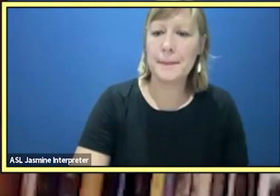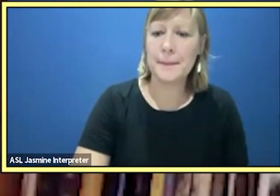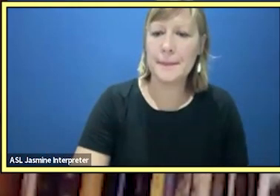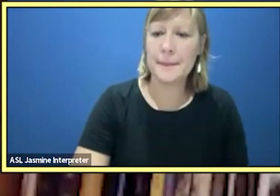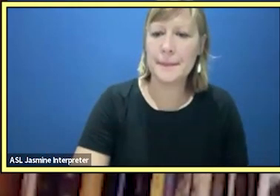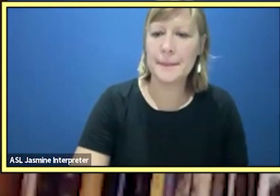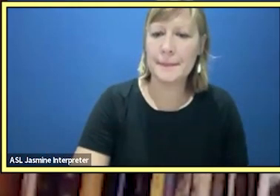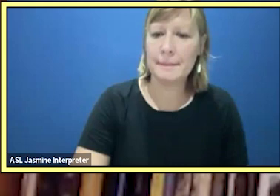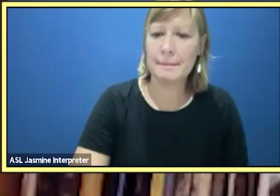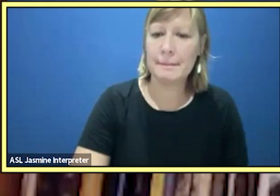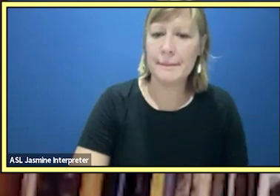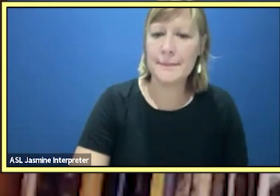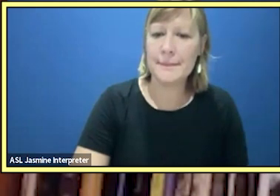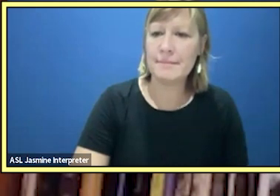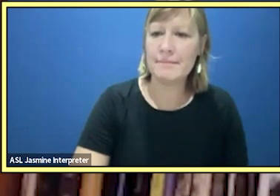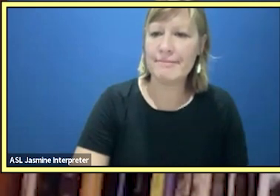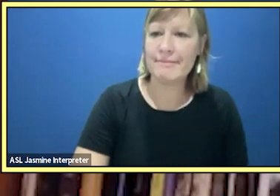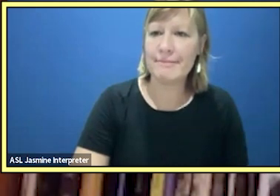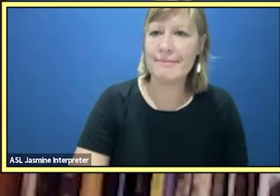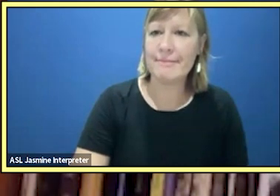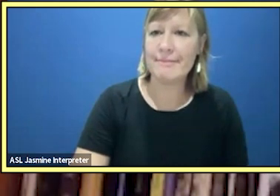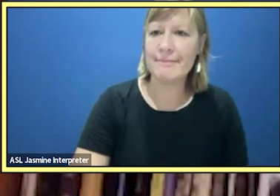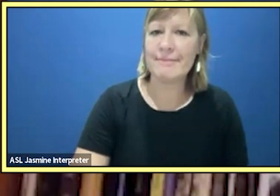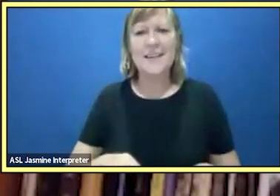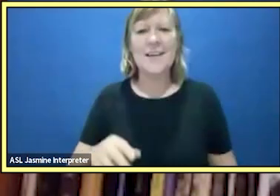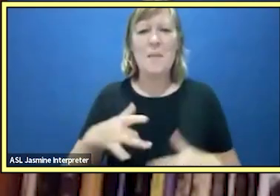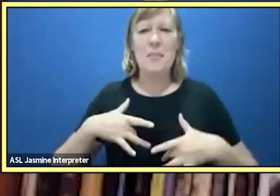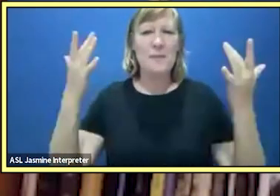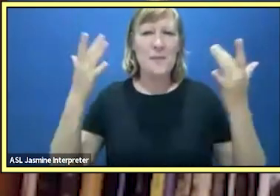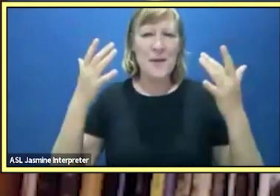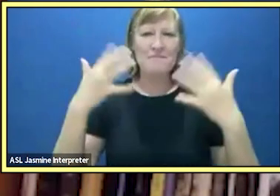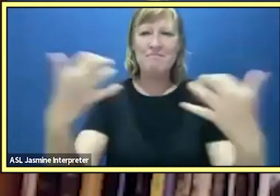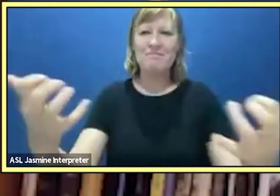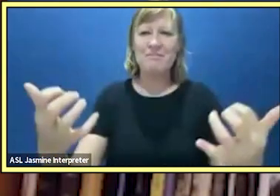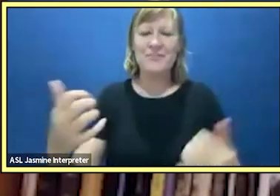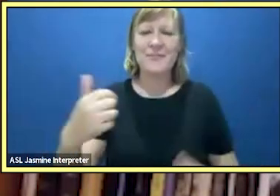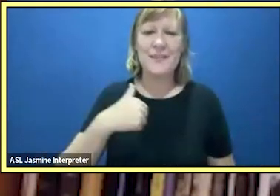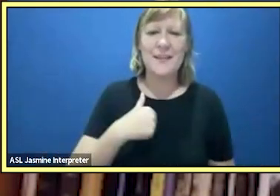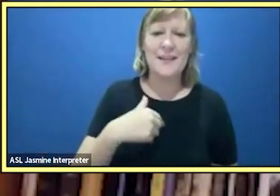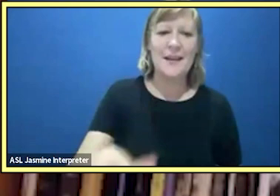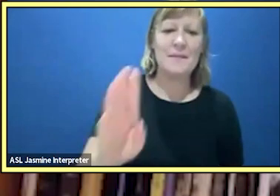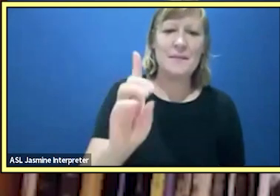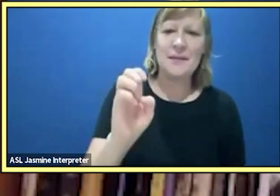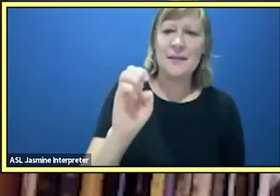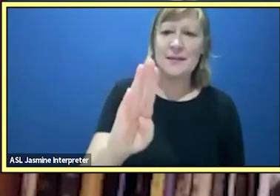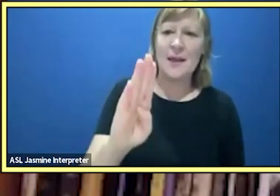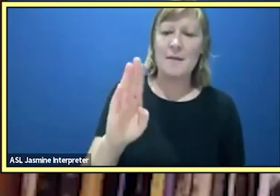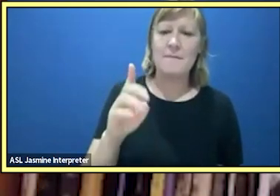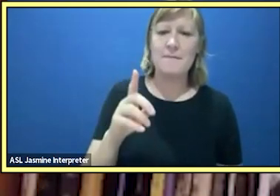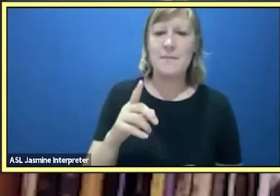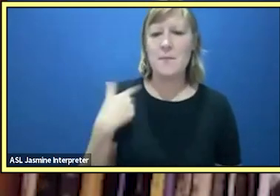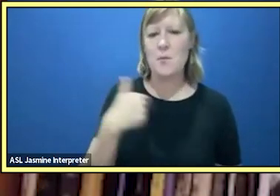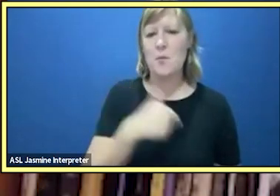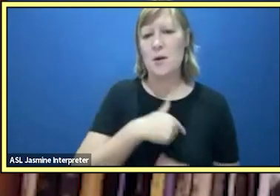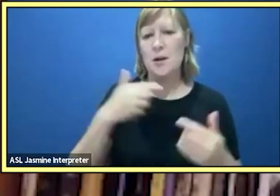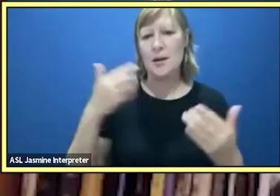Thank you so much. We are so thrilled. There are so many people here. I'm Deb Kanai from Advocates in Action, and we are here today. We're